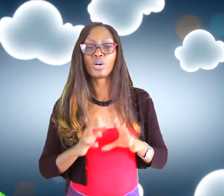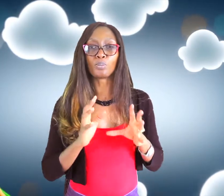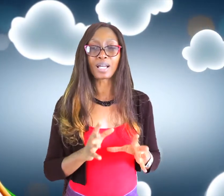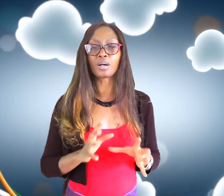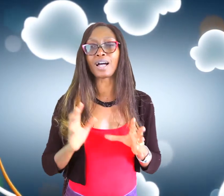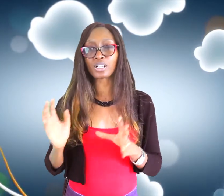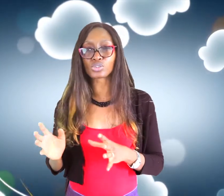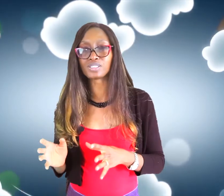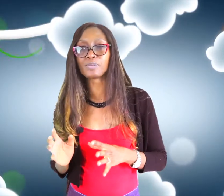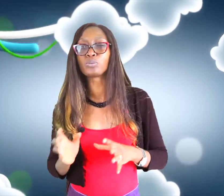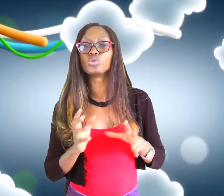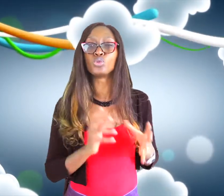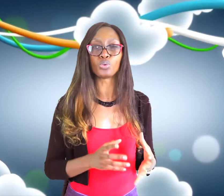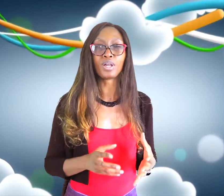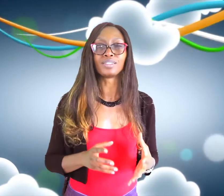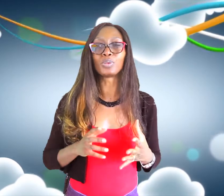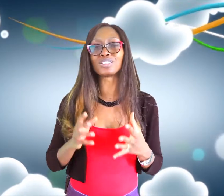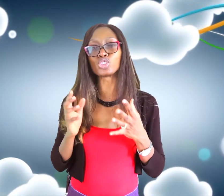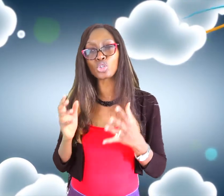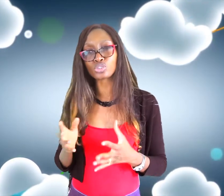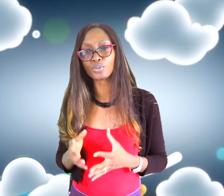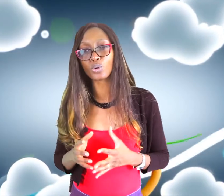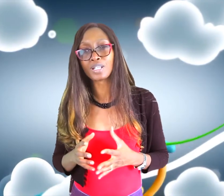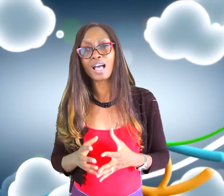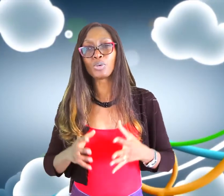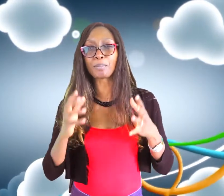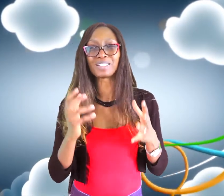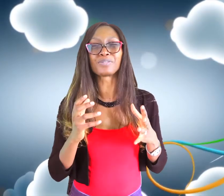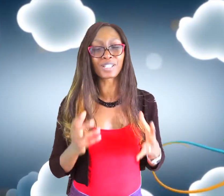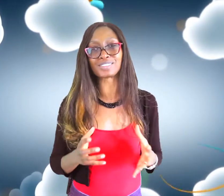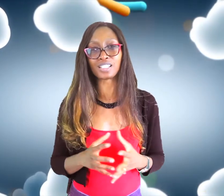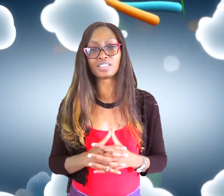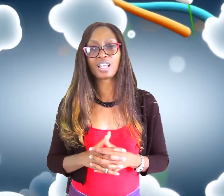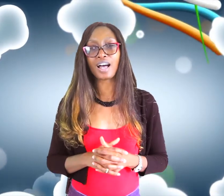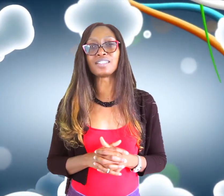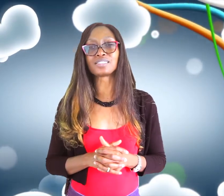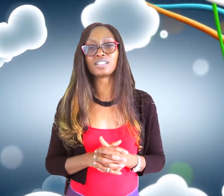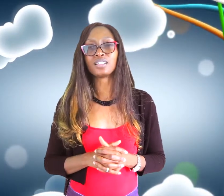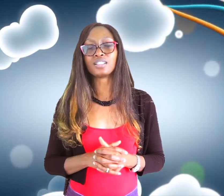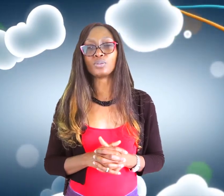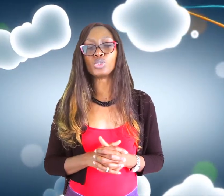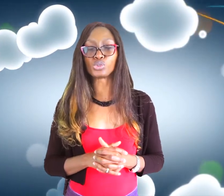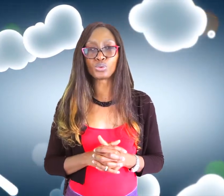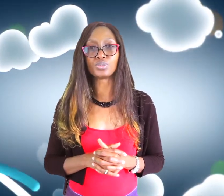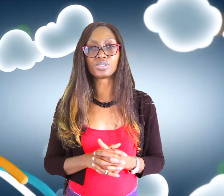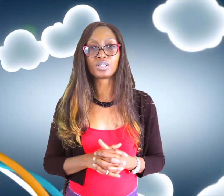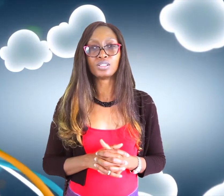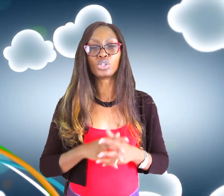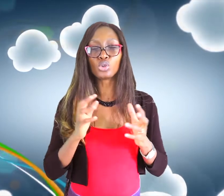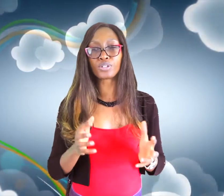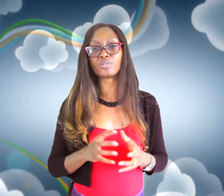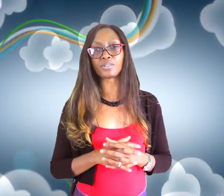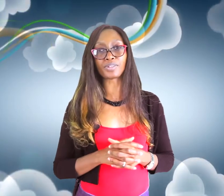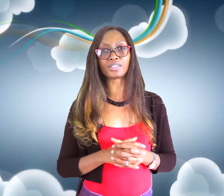talking, by our actions, men will know that we are the sons of God and we are manifesting as we should